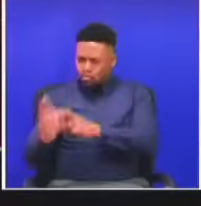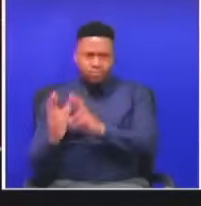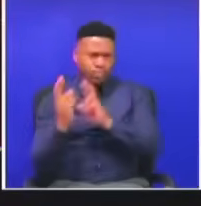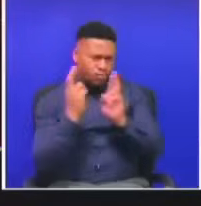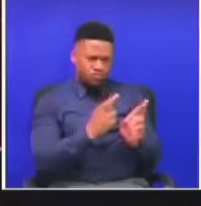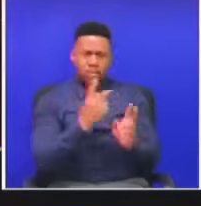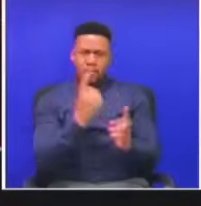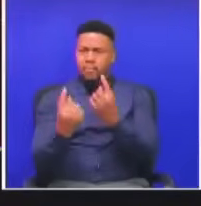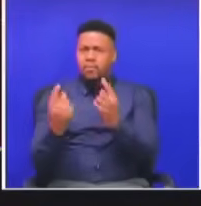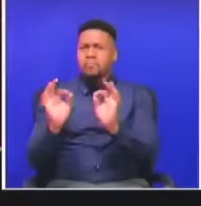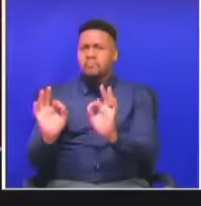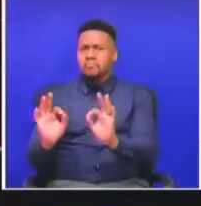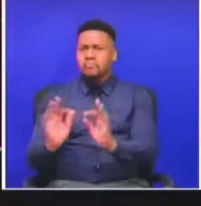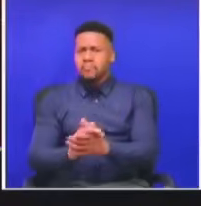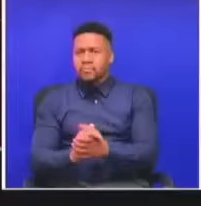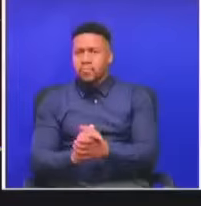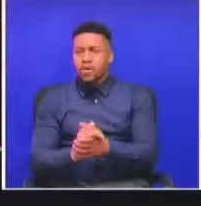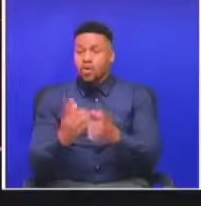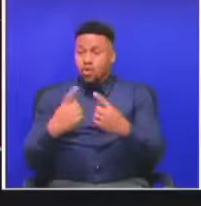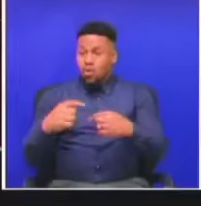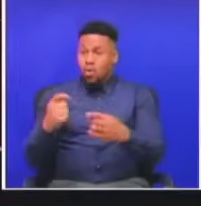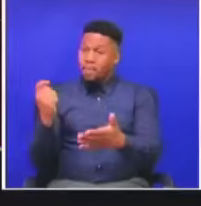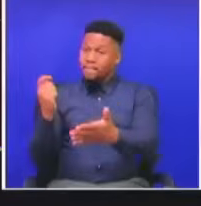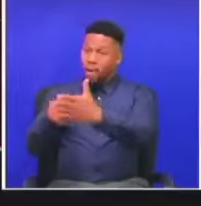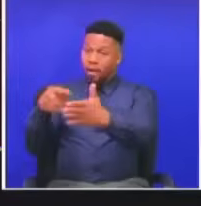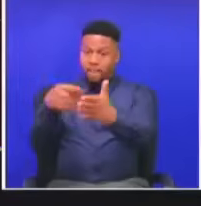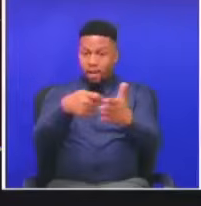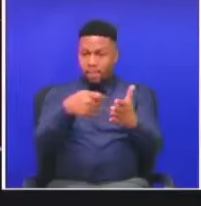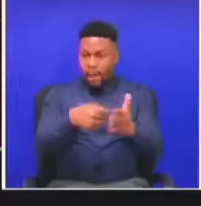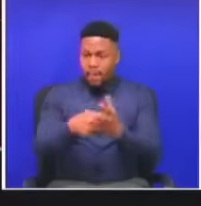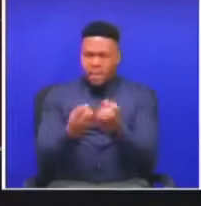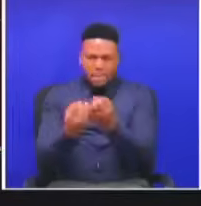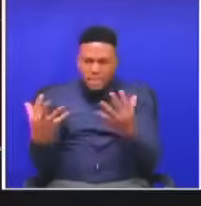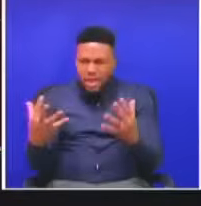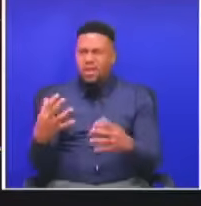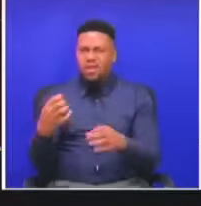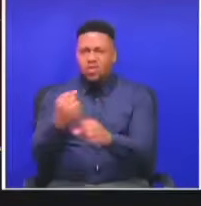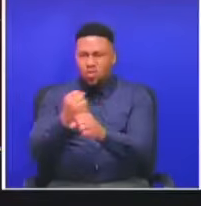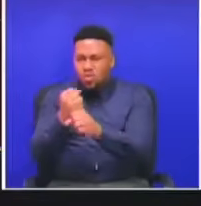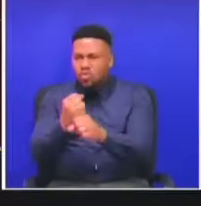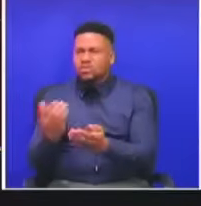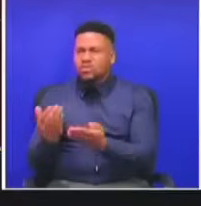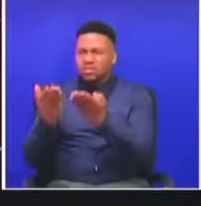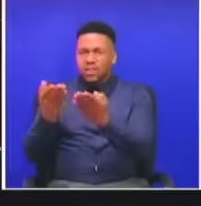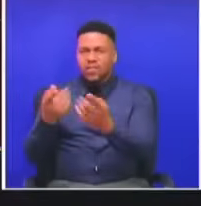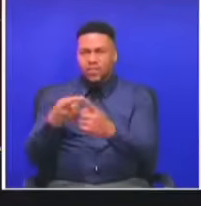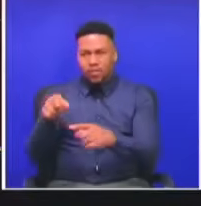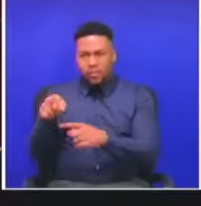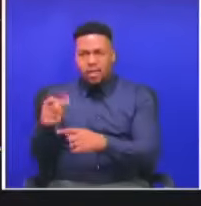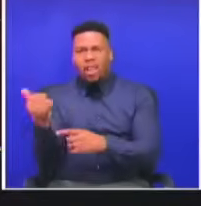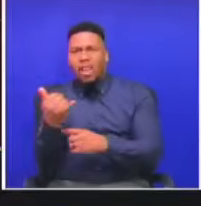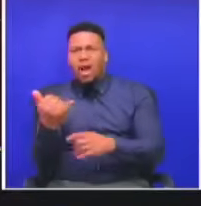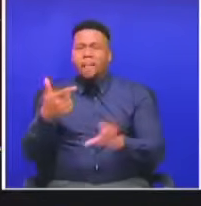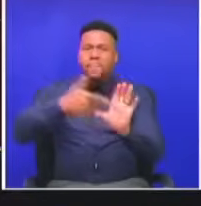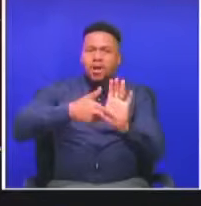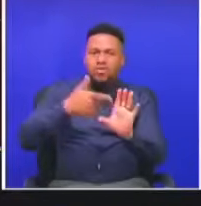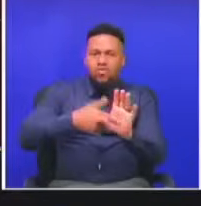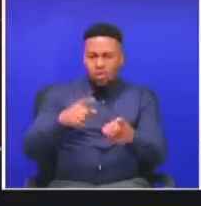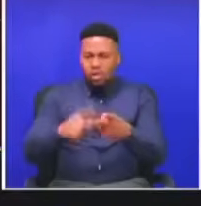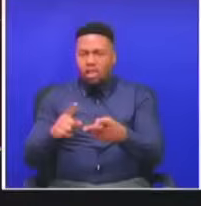many goods and services from the United States, such as petroleum, aircraft and